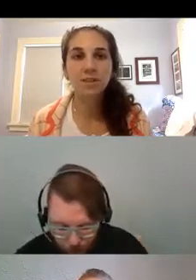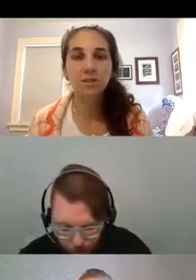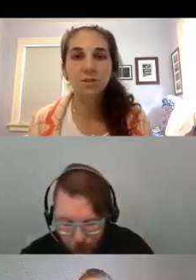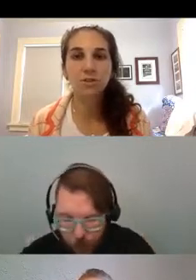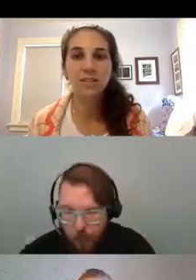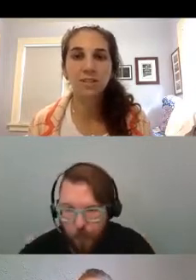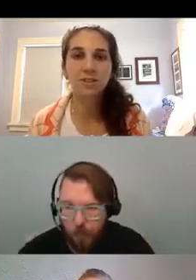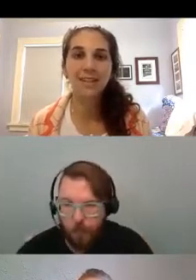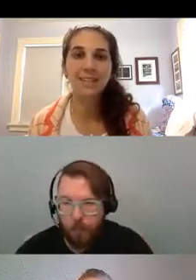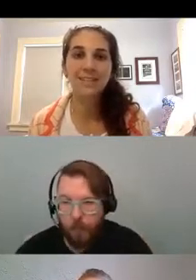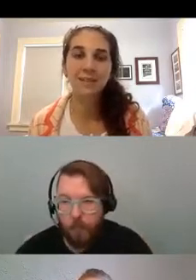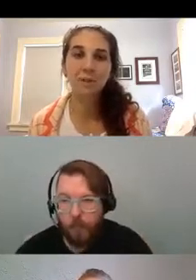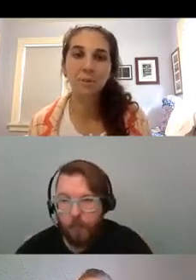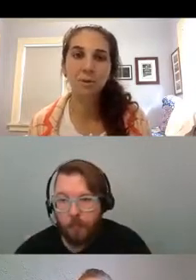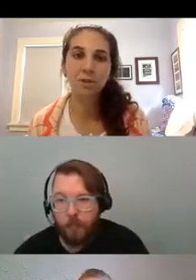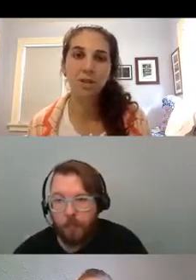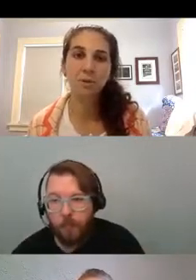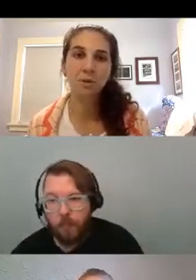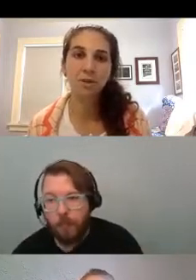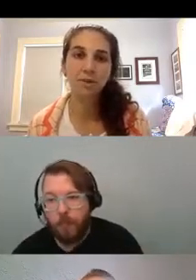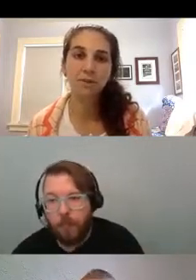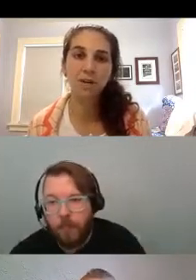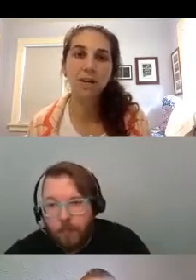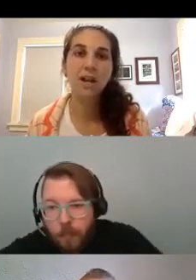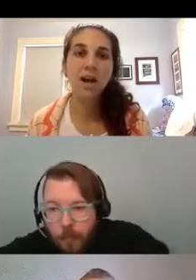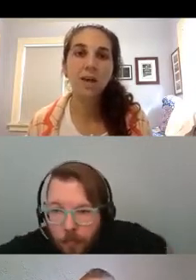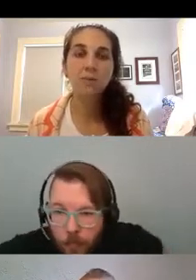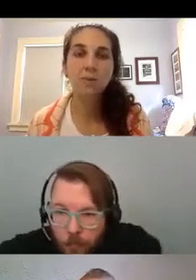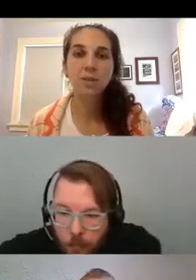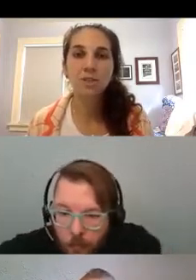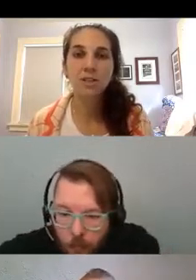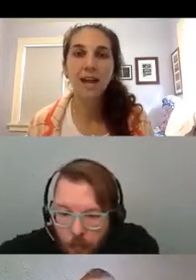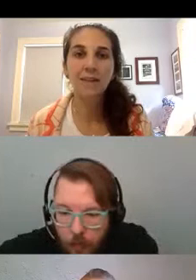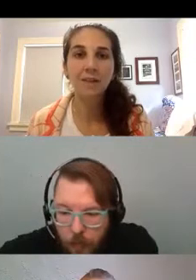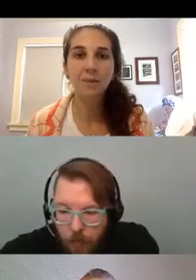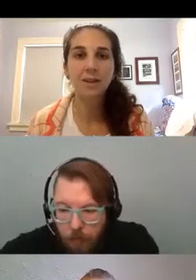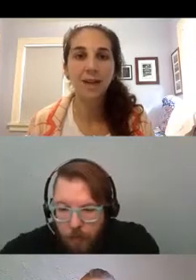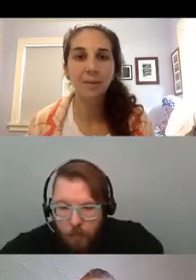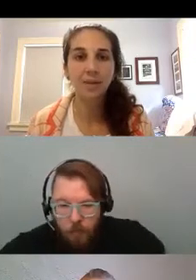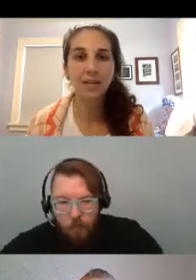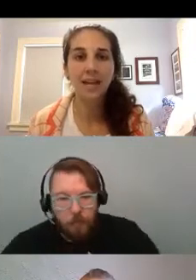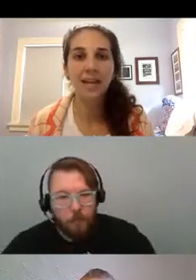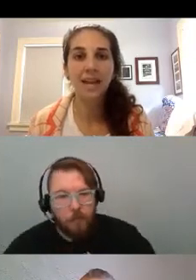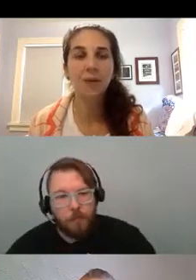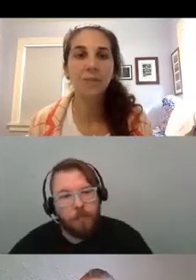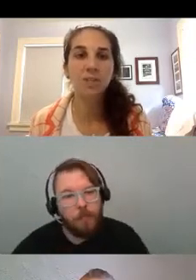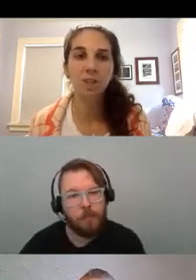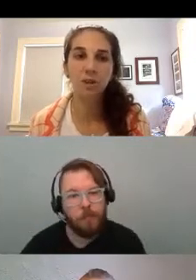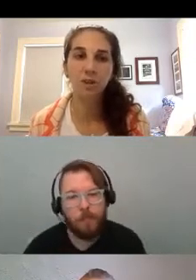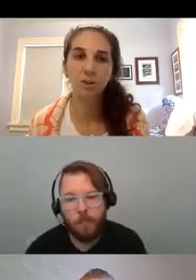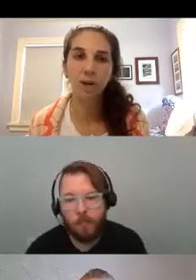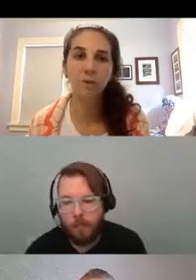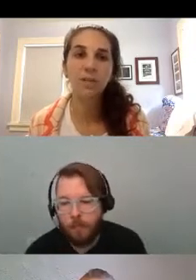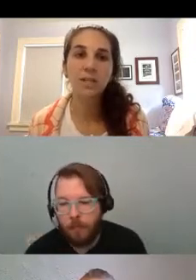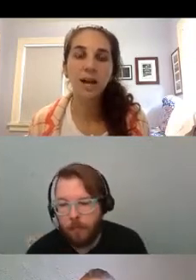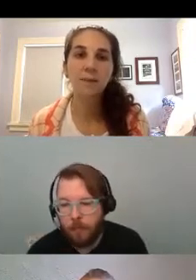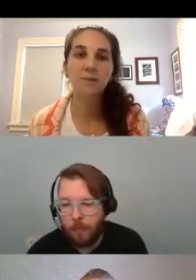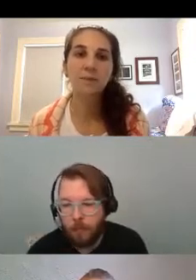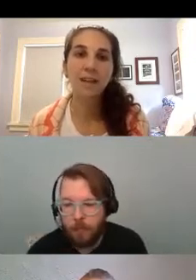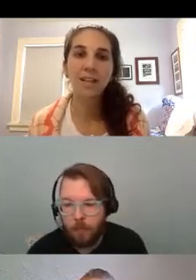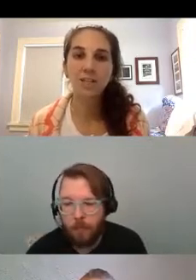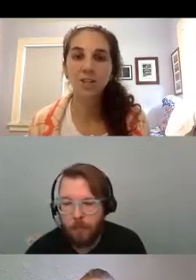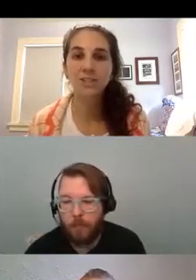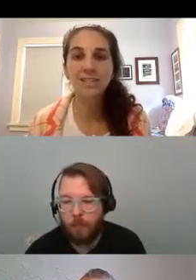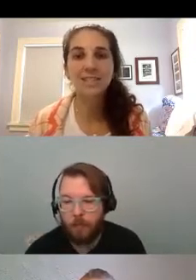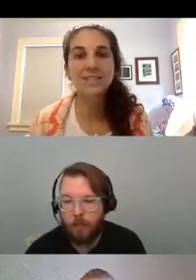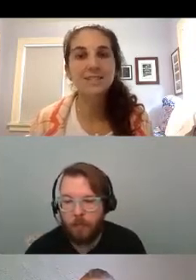process also centered that team approach that we were looking for. So we understood how they would collaborate and help each other grow and